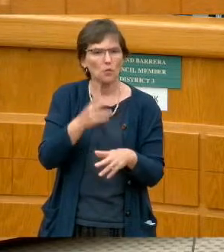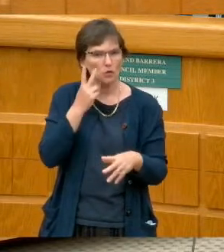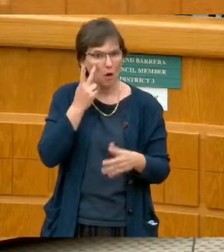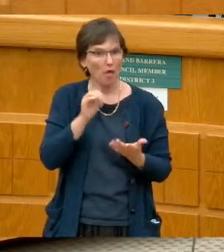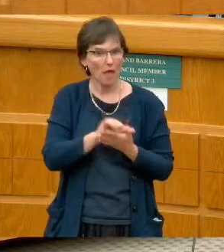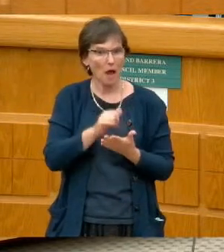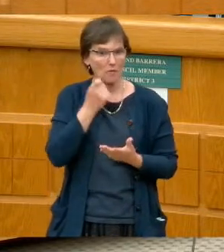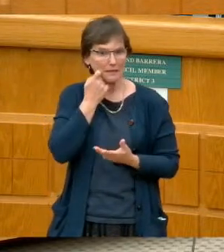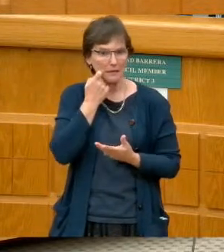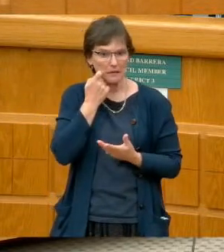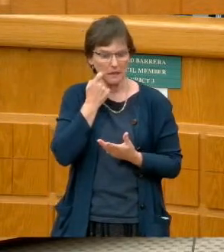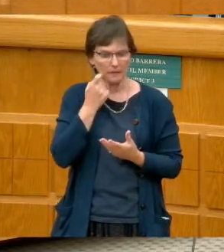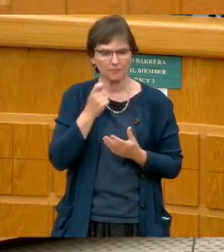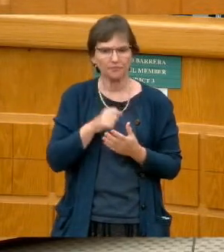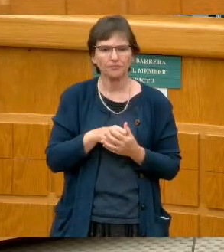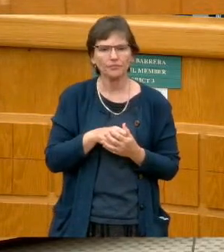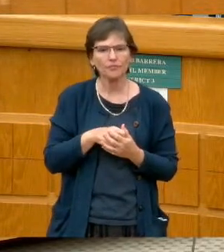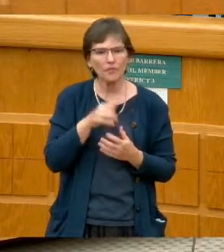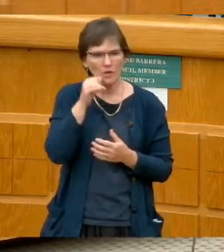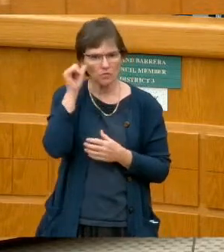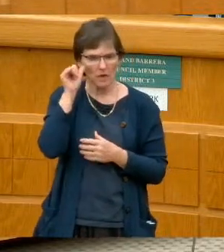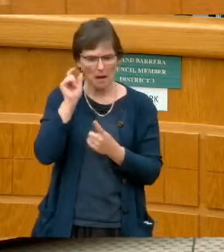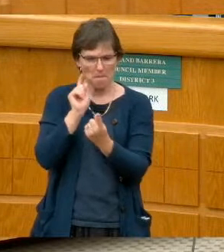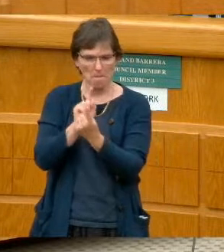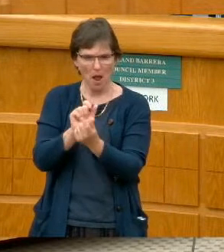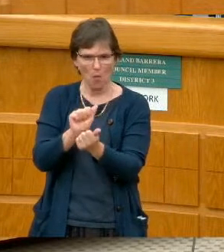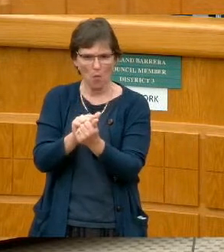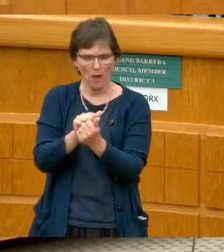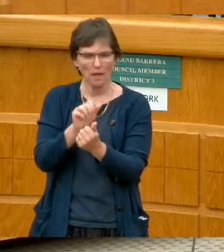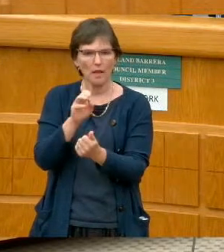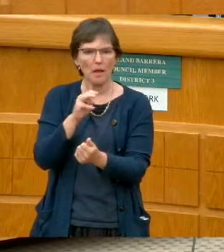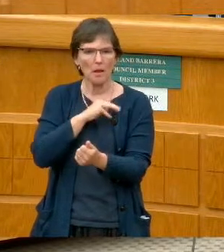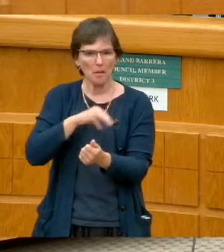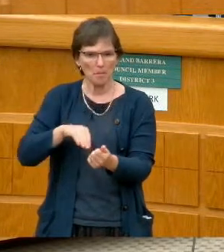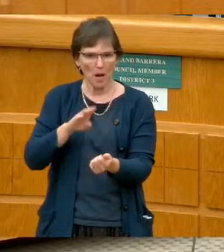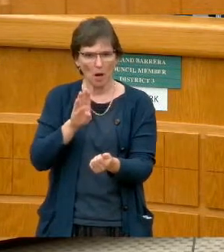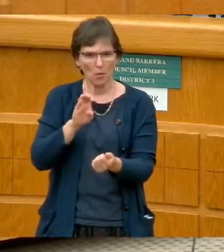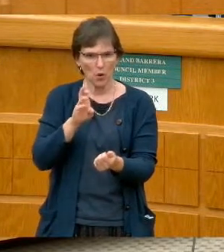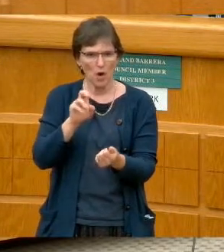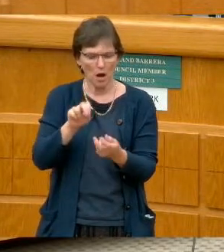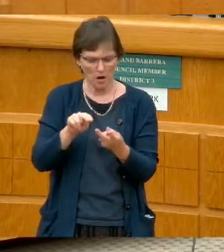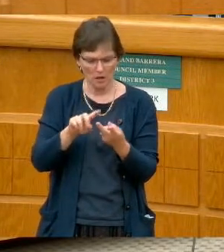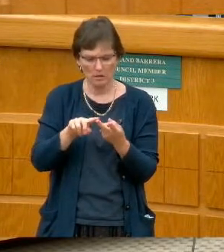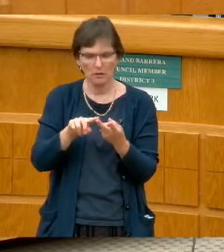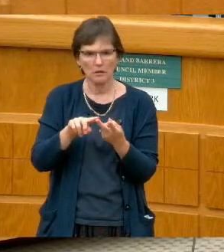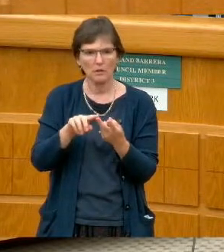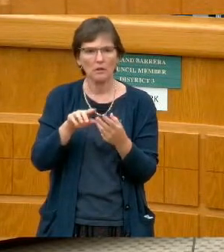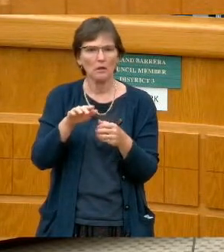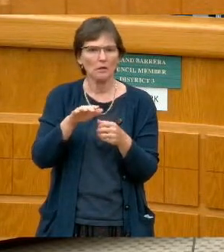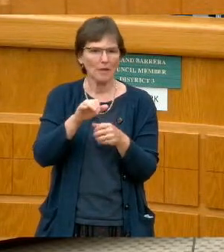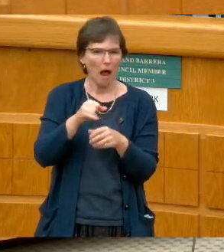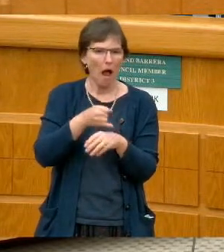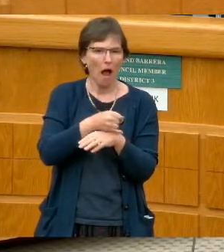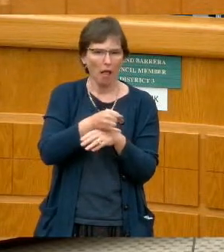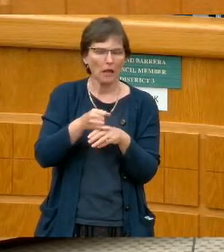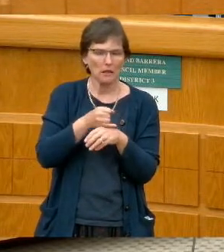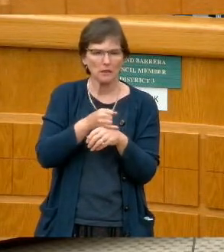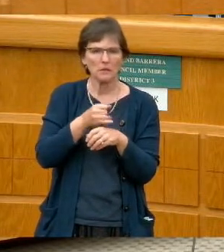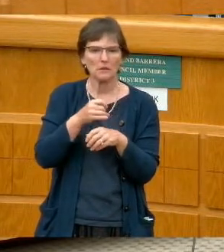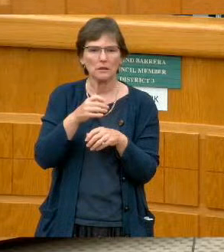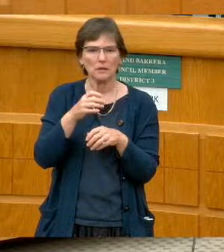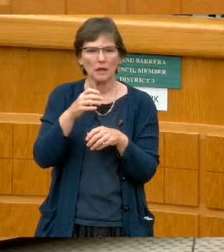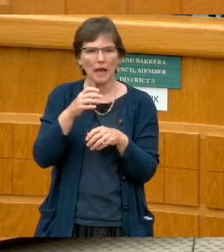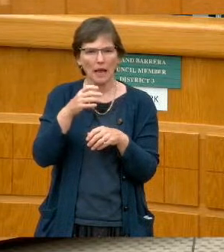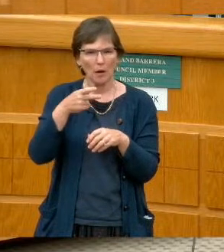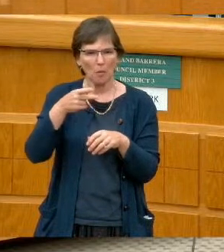Port Aransas. Now, yesterday I met with Mayor Bouillon, David Parsons, the city manager, the emergency